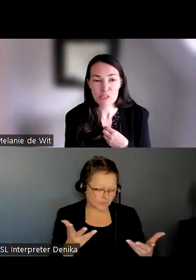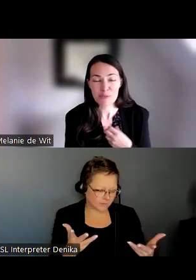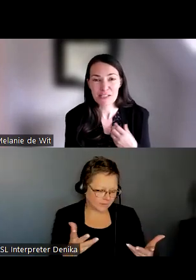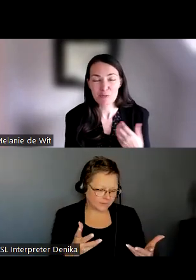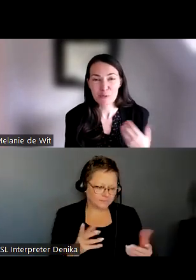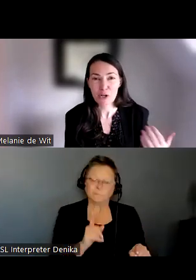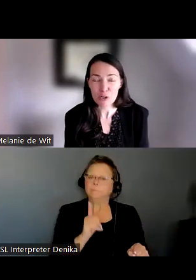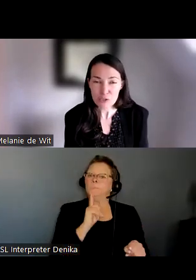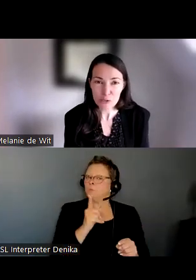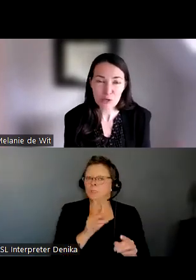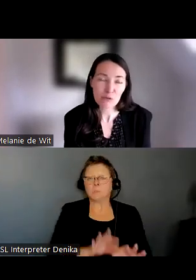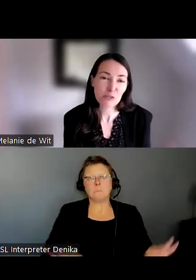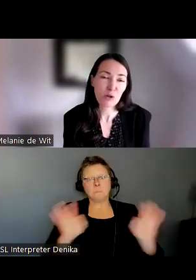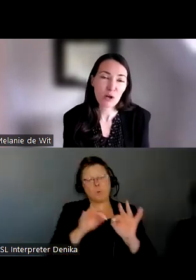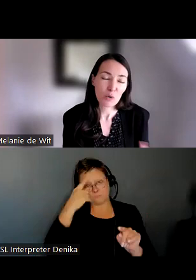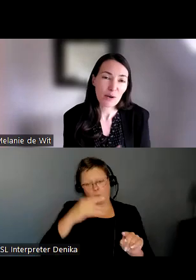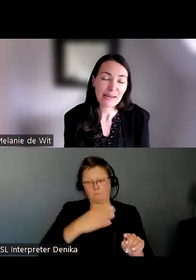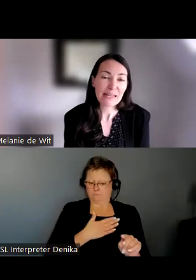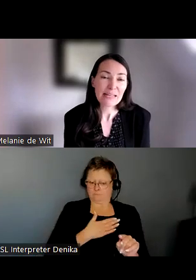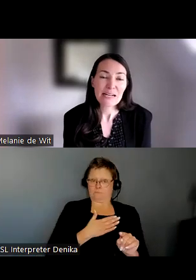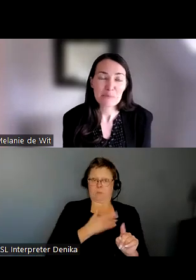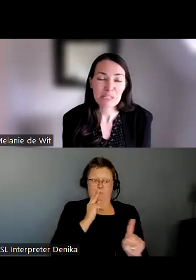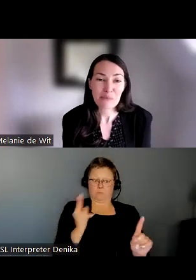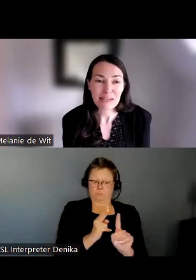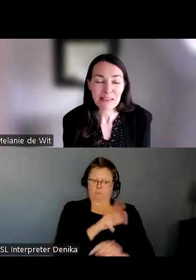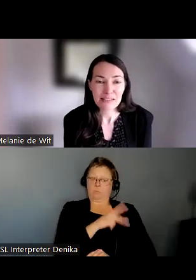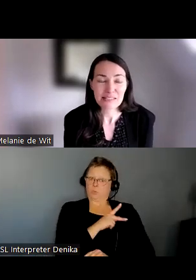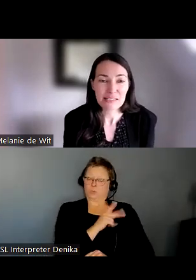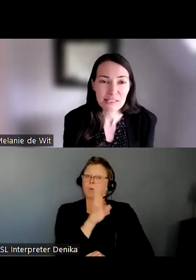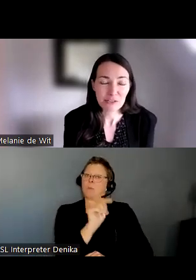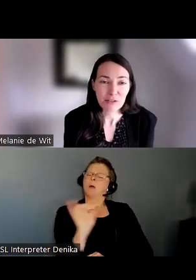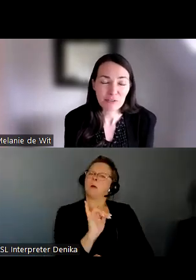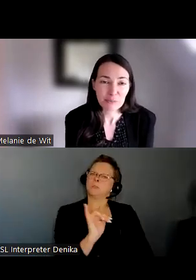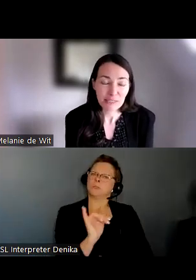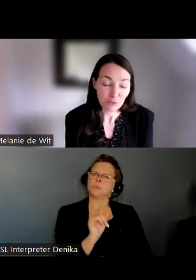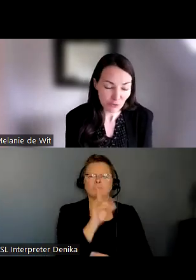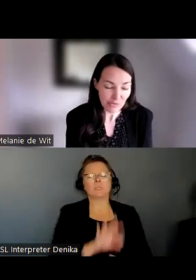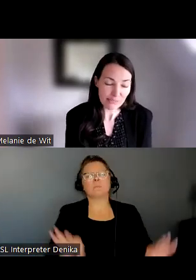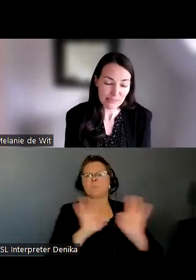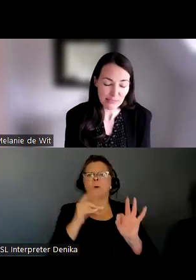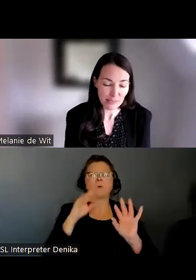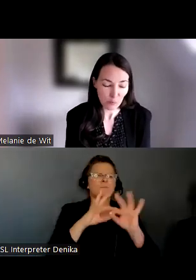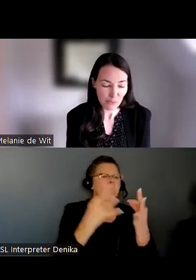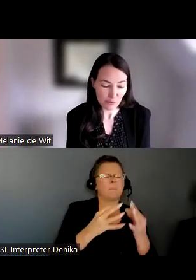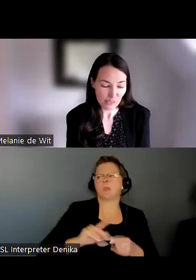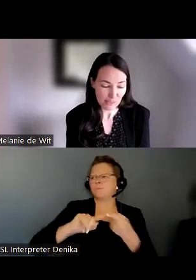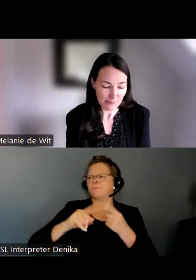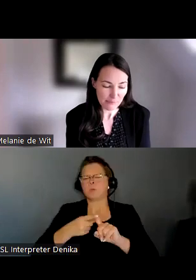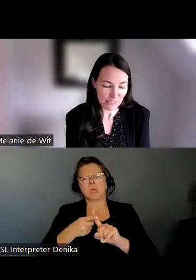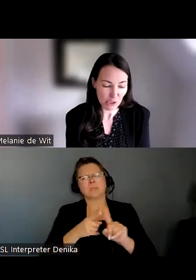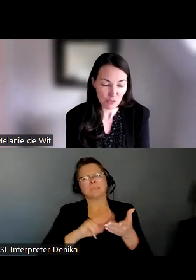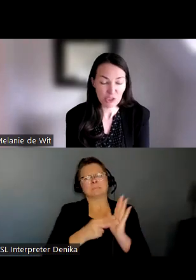personal perspective, but it also goes a long way to making things easier on family and friends when